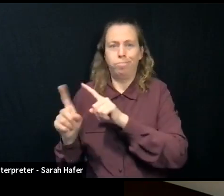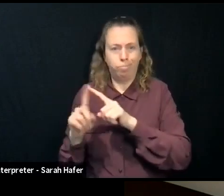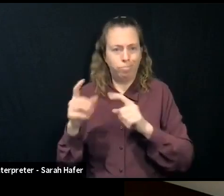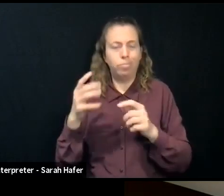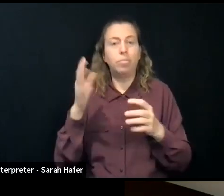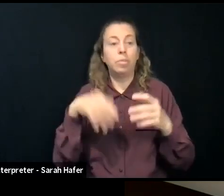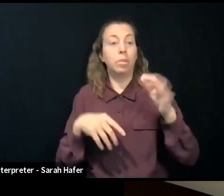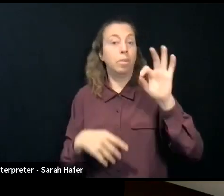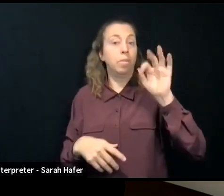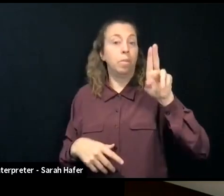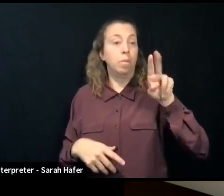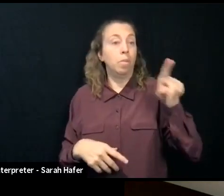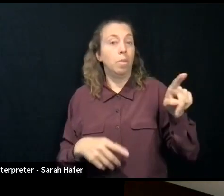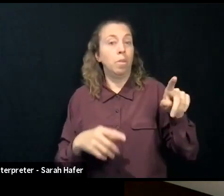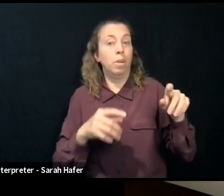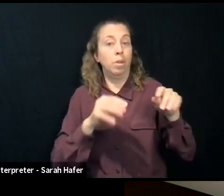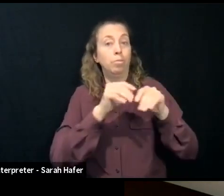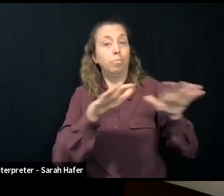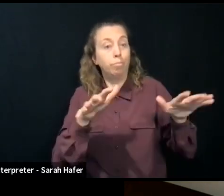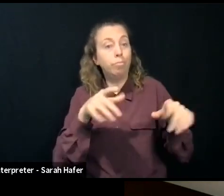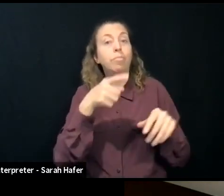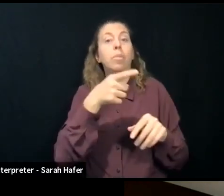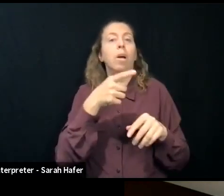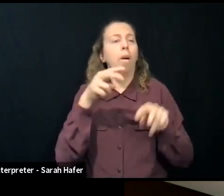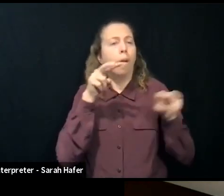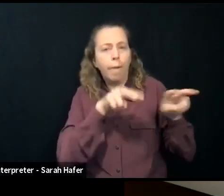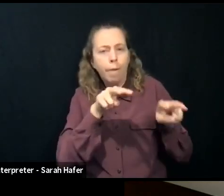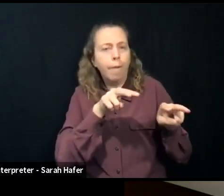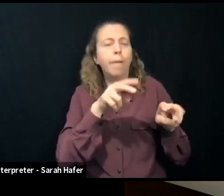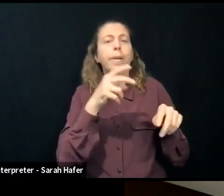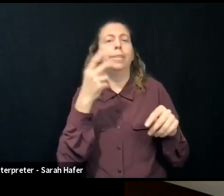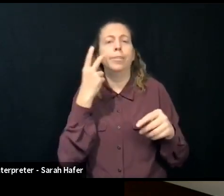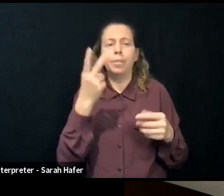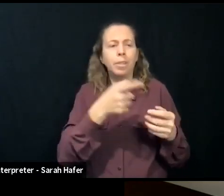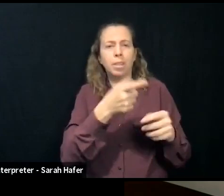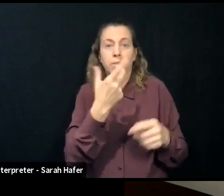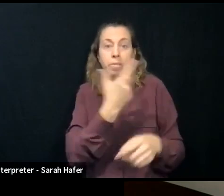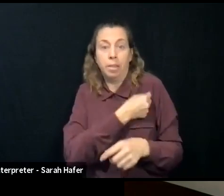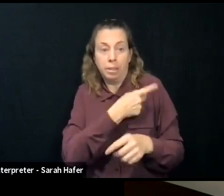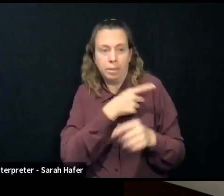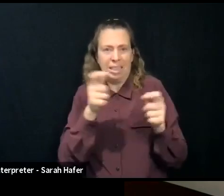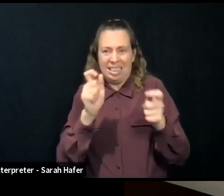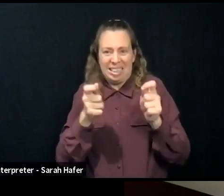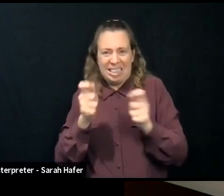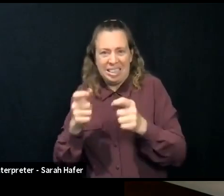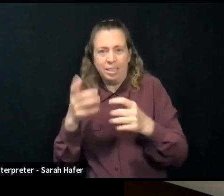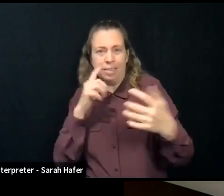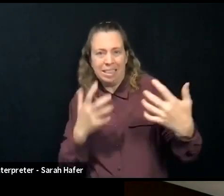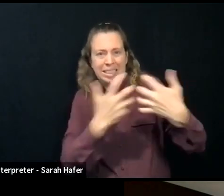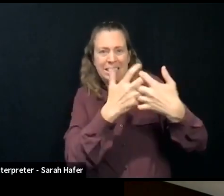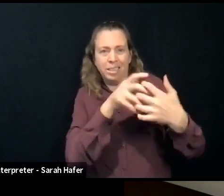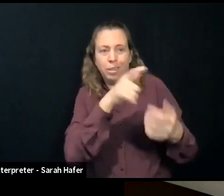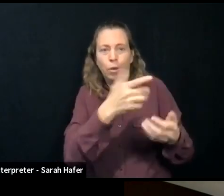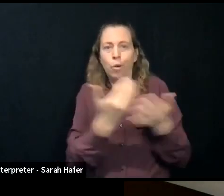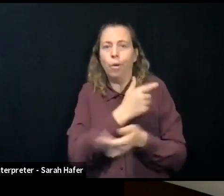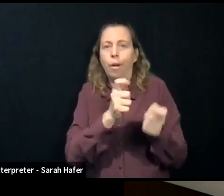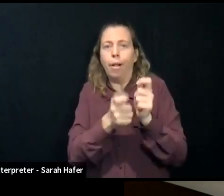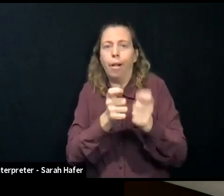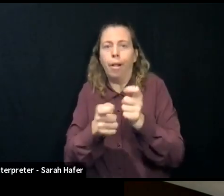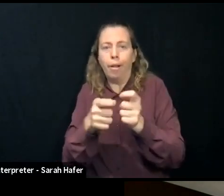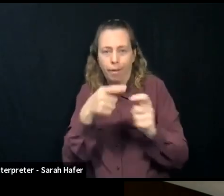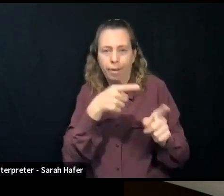the annual flu vaccine to better target the strains we expect that will be most widely circulating. The difference